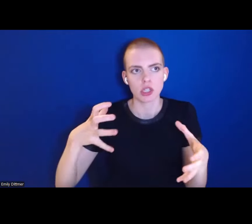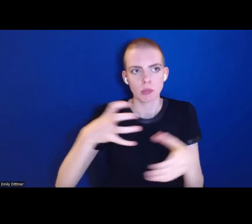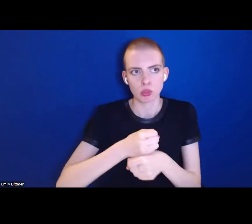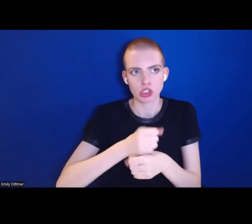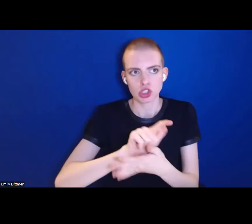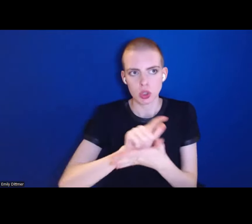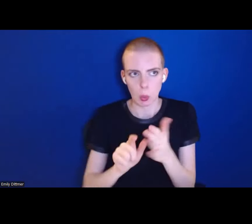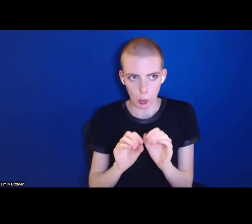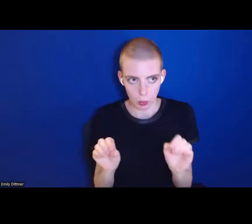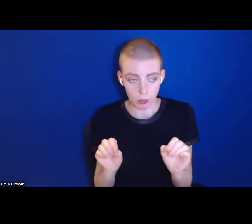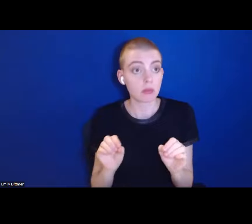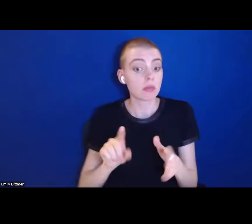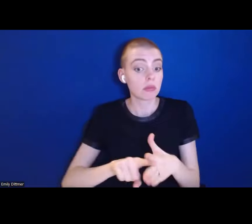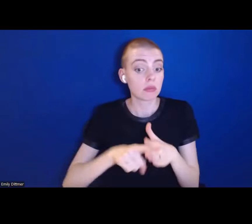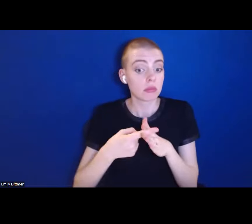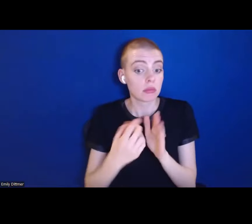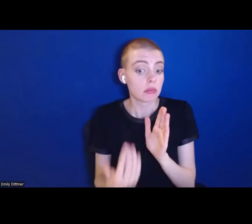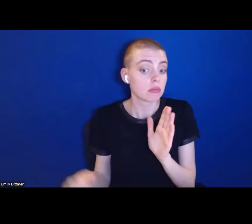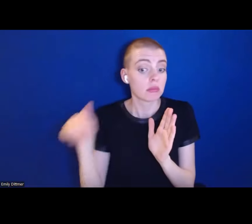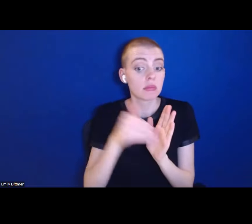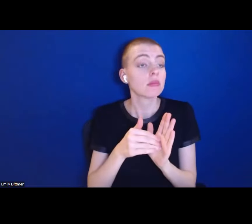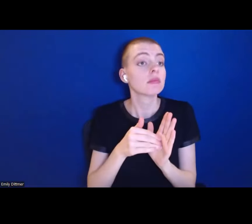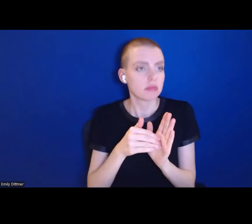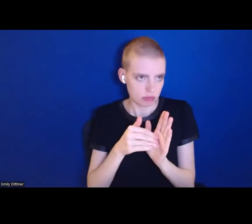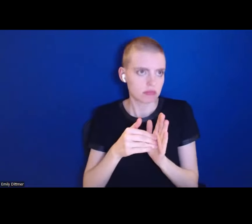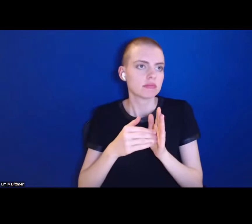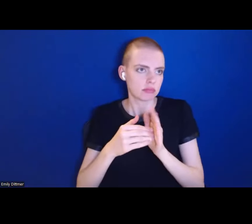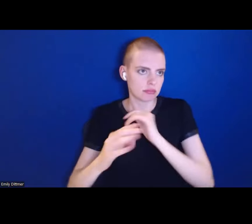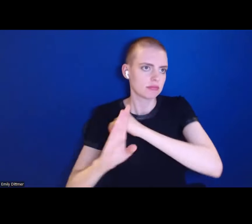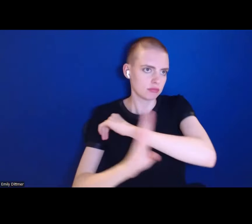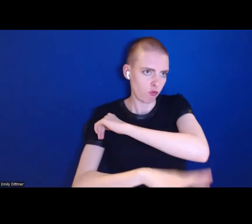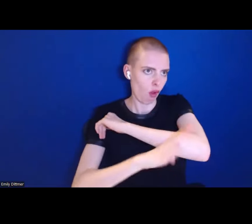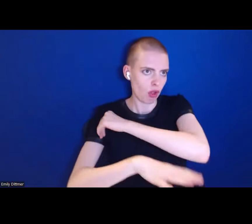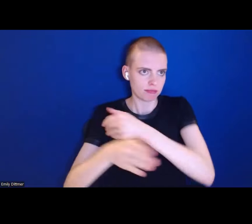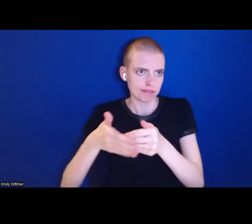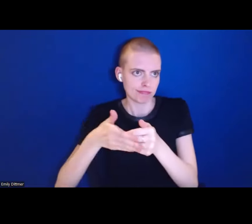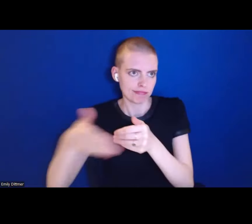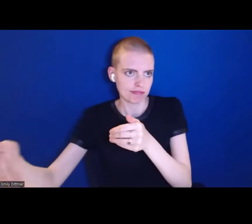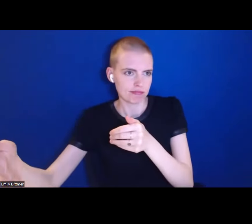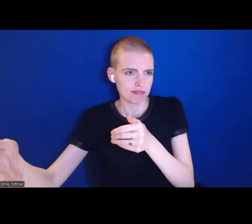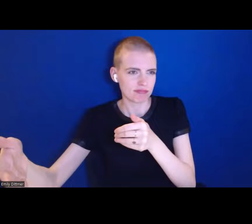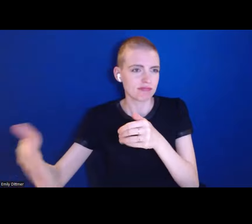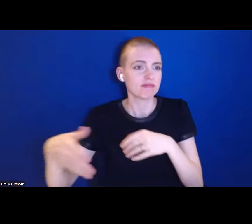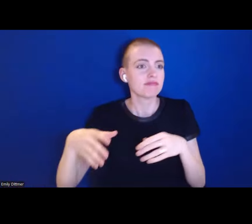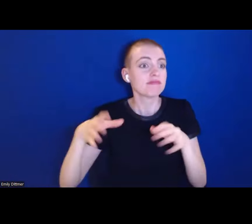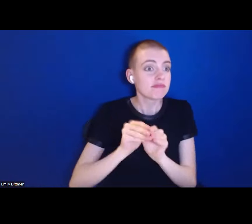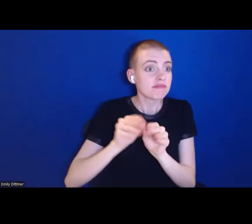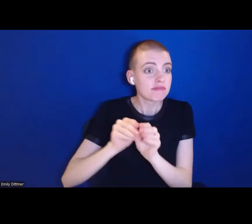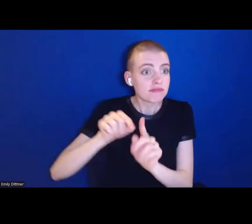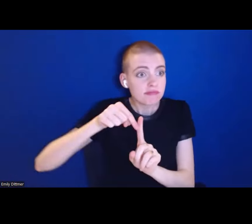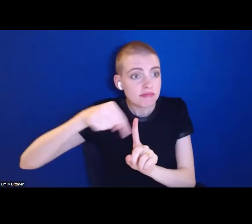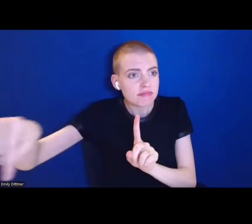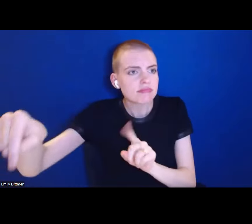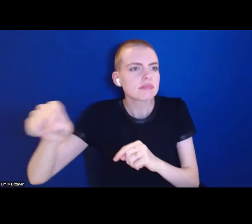next season of Archaeology Abridged in the fall. And those Archaeology Abridged talks, we're actually going to connect it a little bit